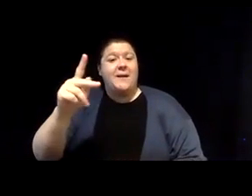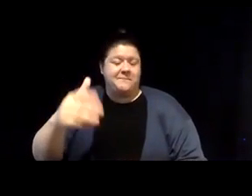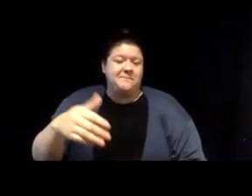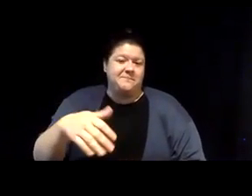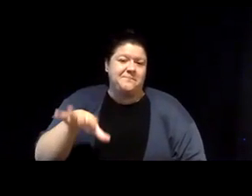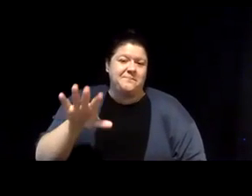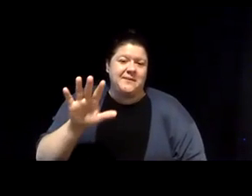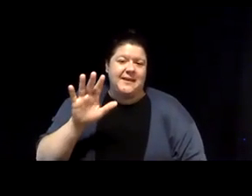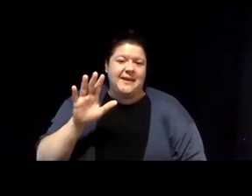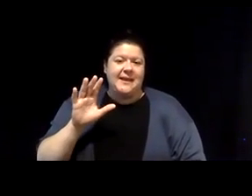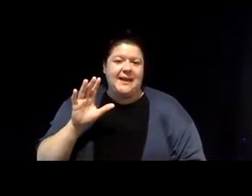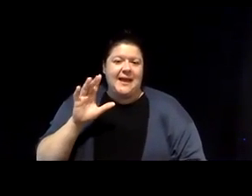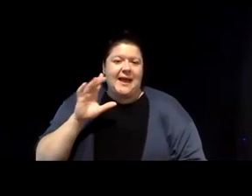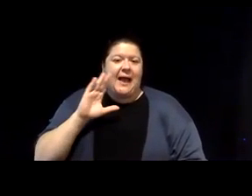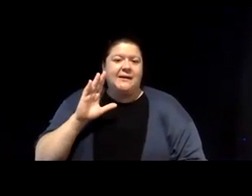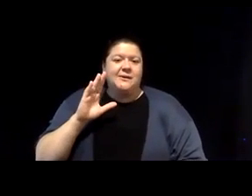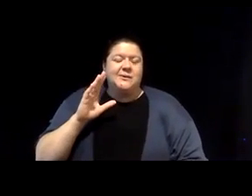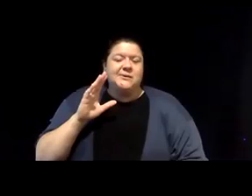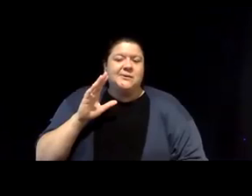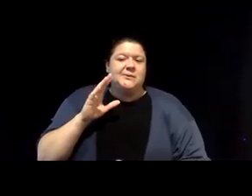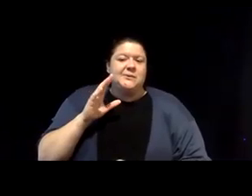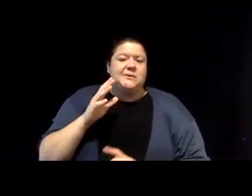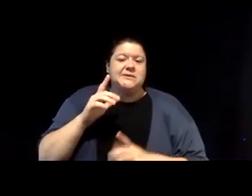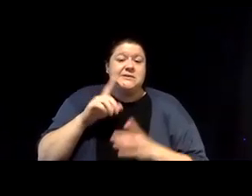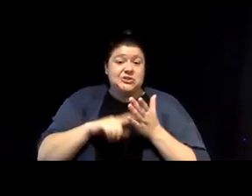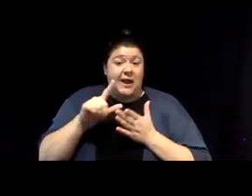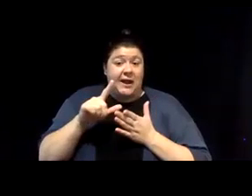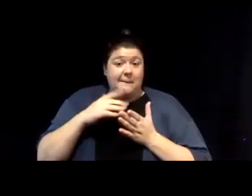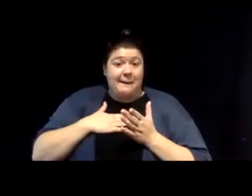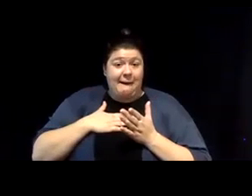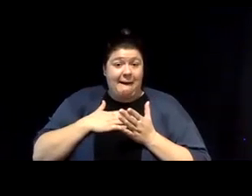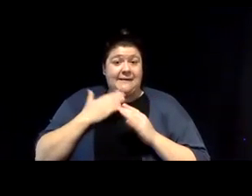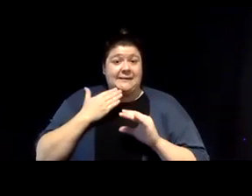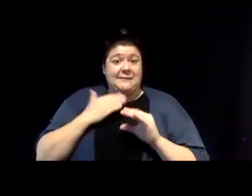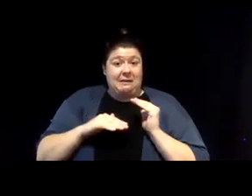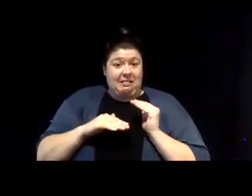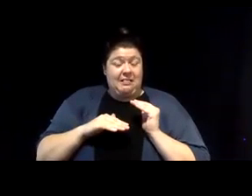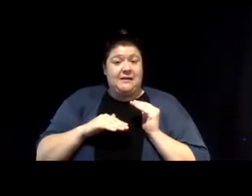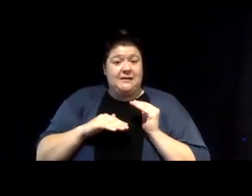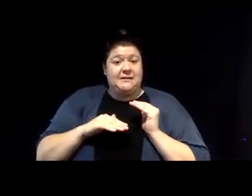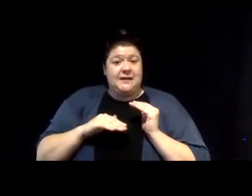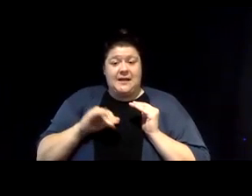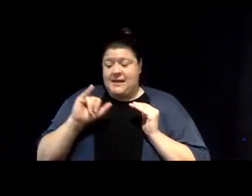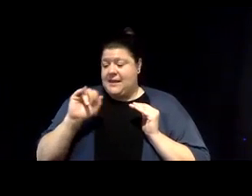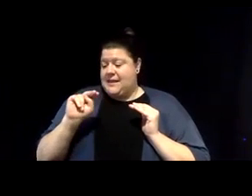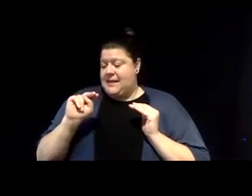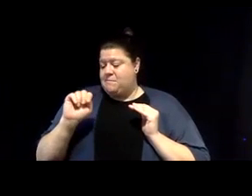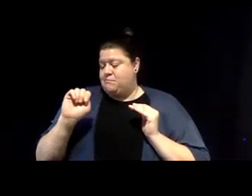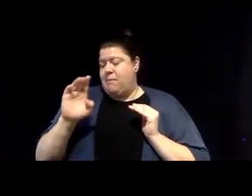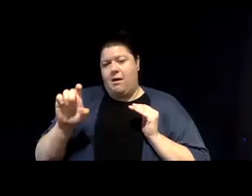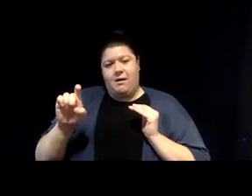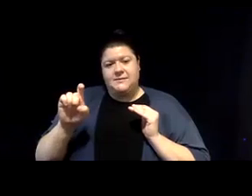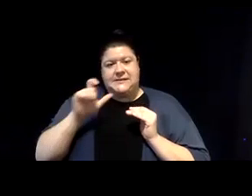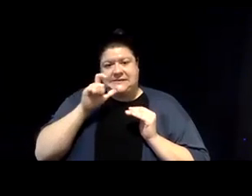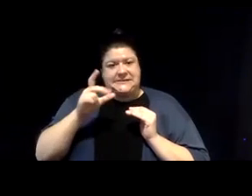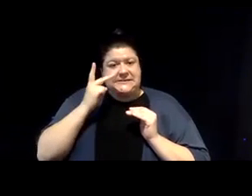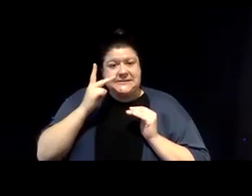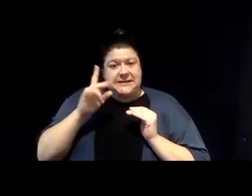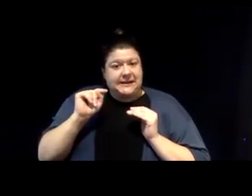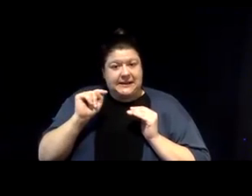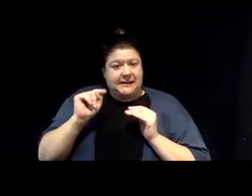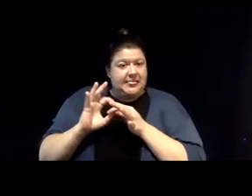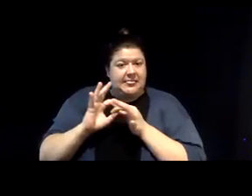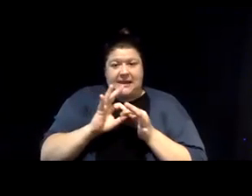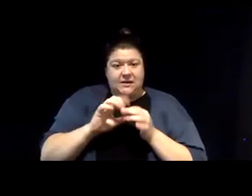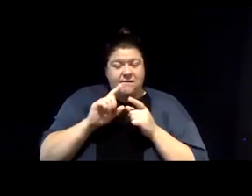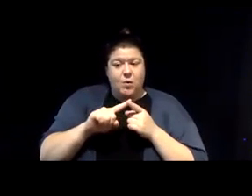because I was checking in my email inbox and I couldn't see anything yet, like the link for the